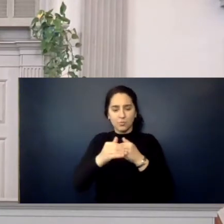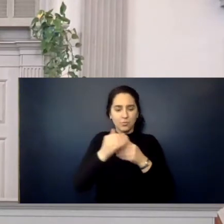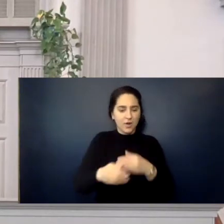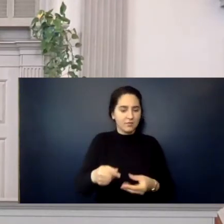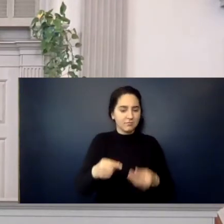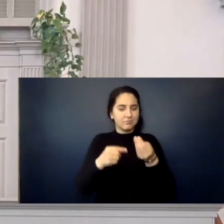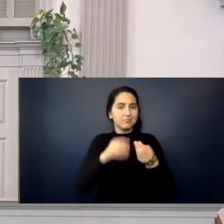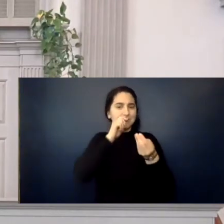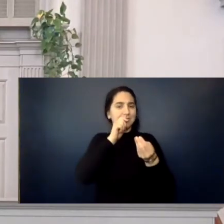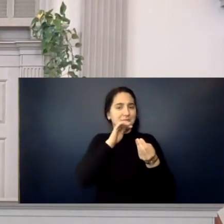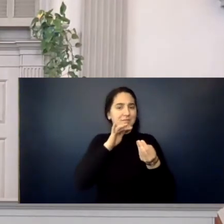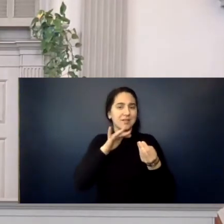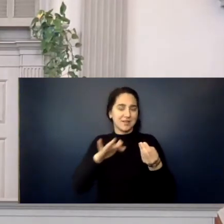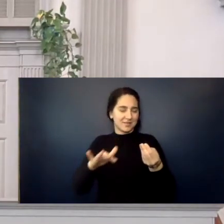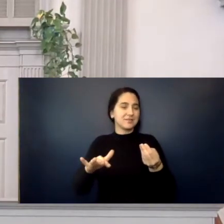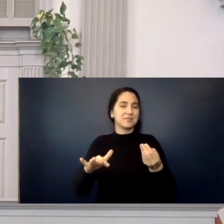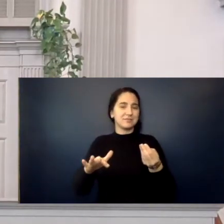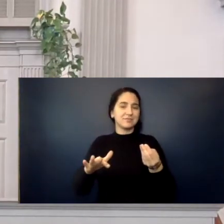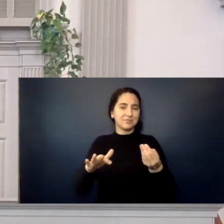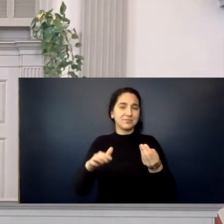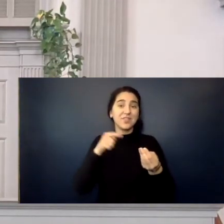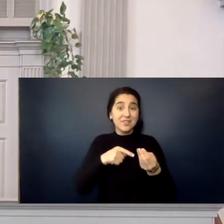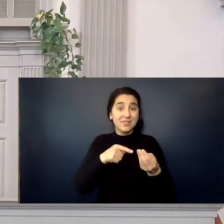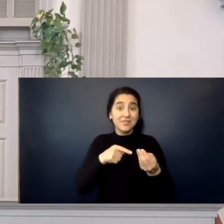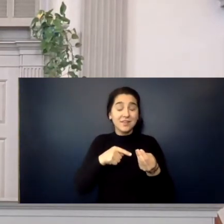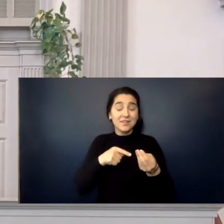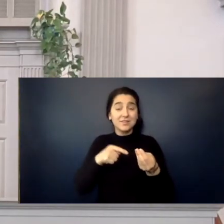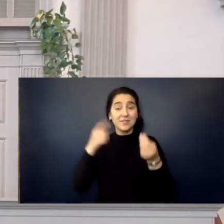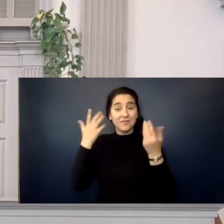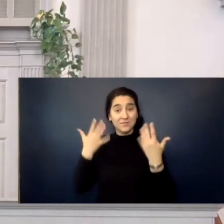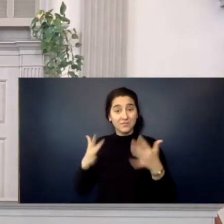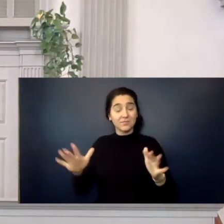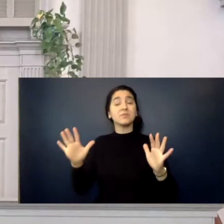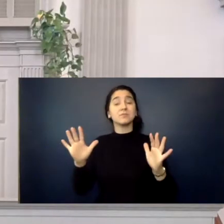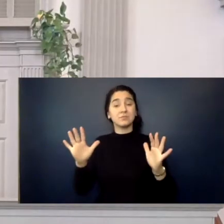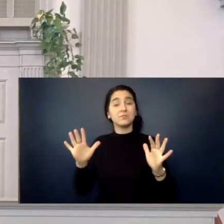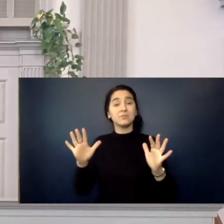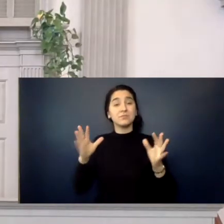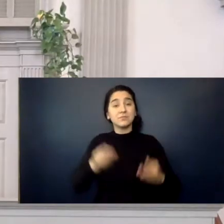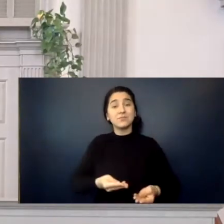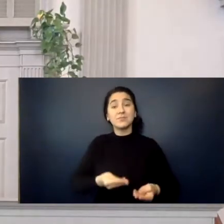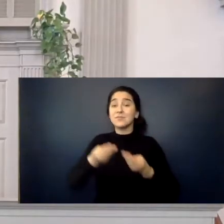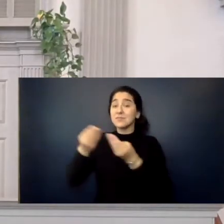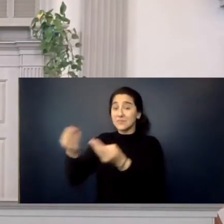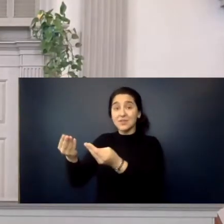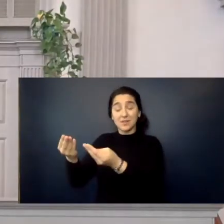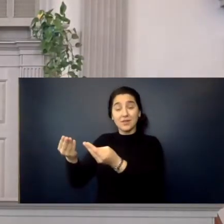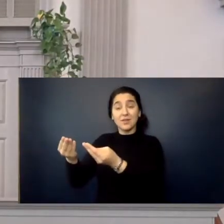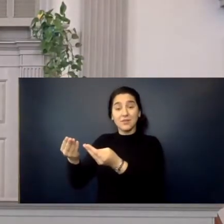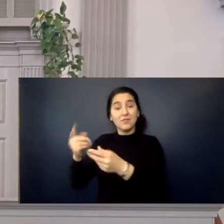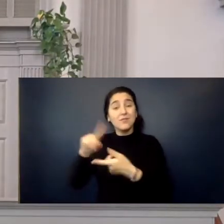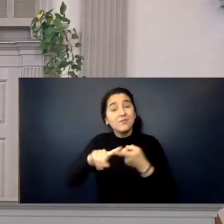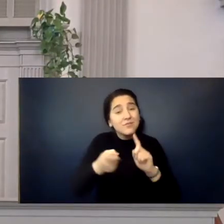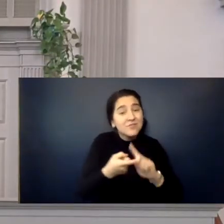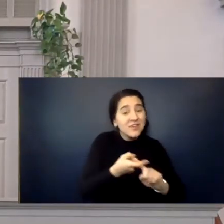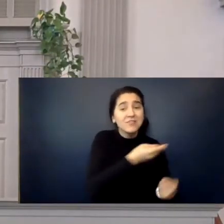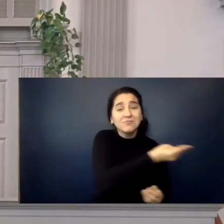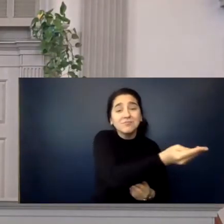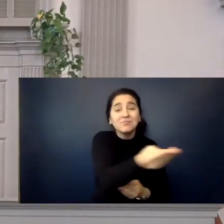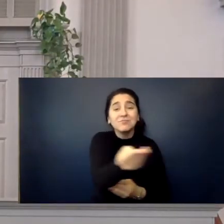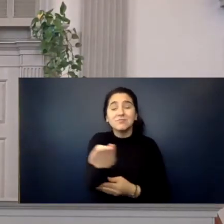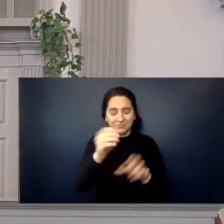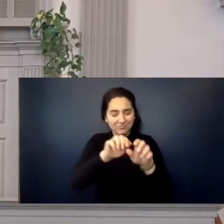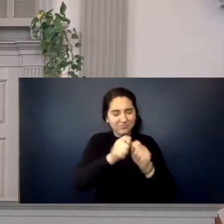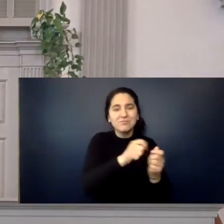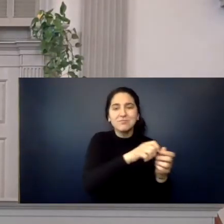Jesus took the bread and blessed it. And after doing so, he offered